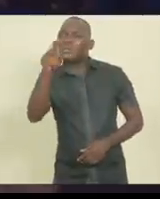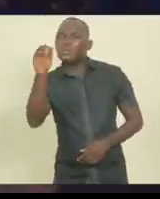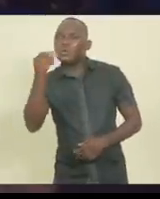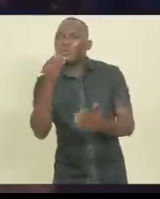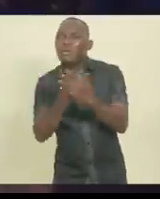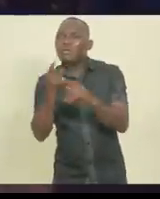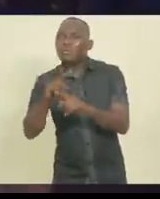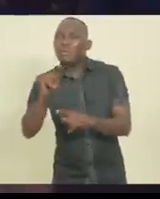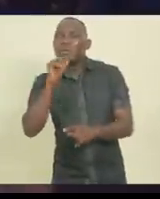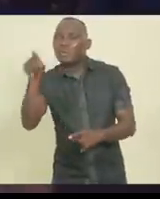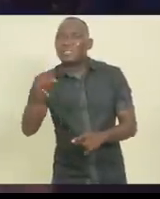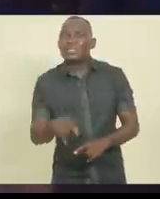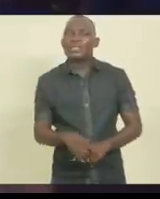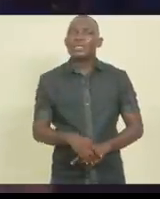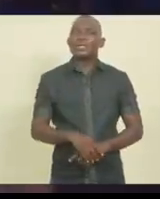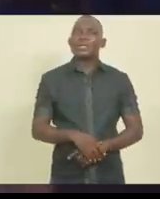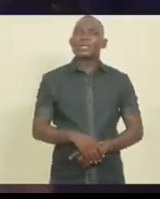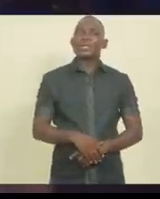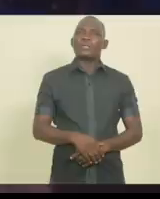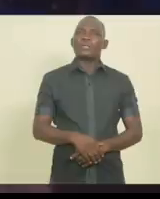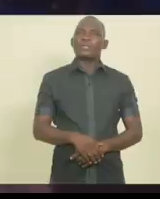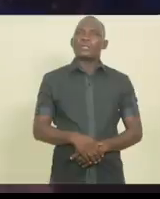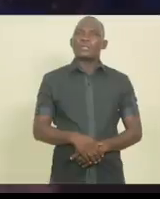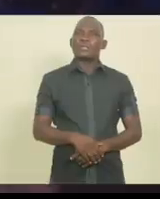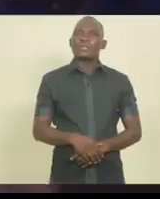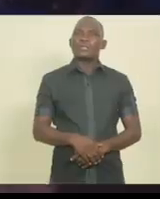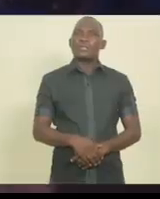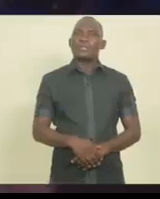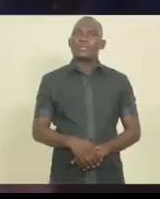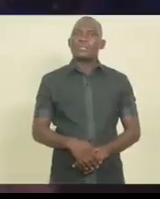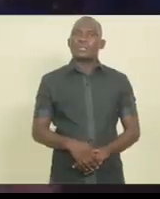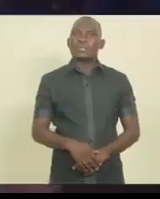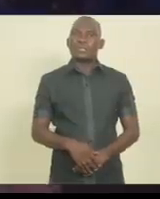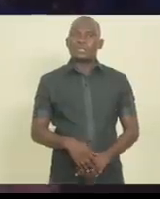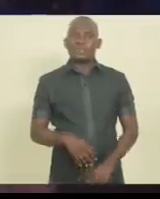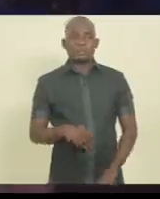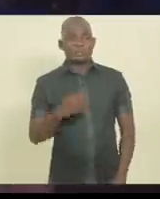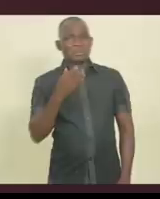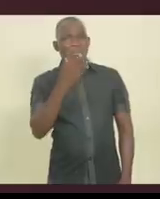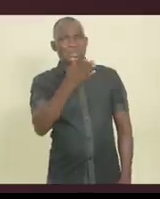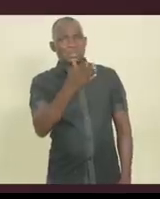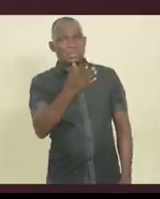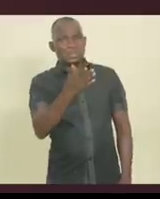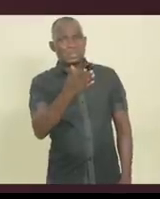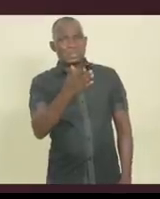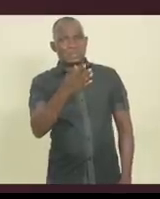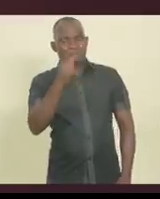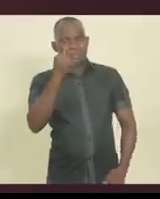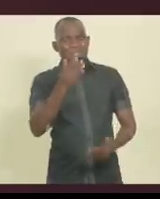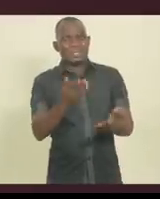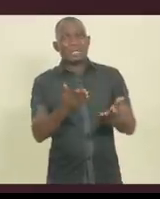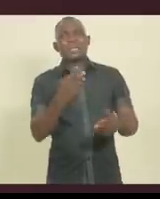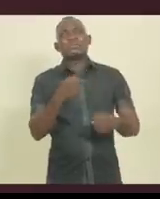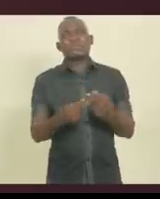See the kind of condition we live in. Who wants a life as horrible as this one? So when